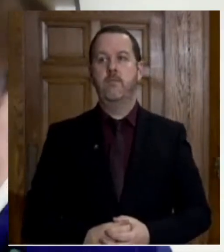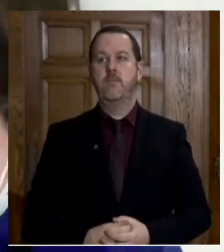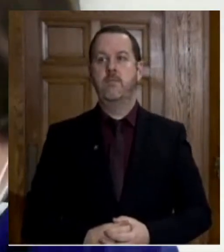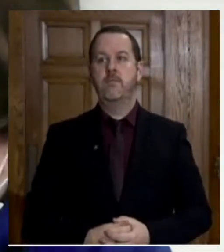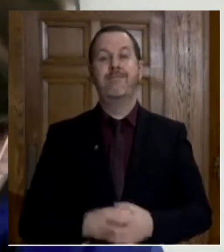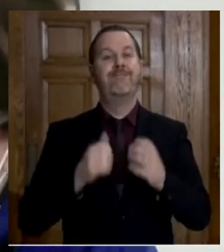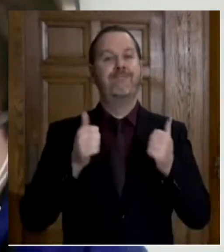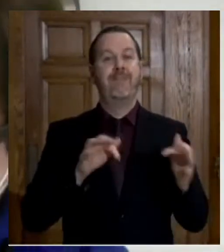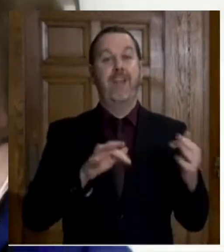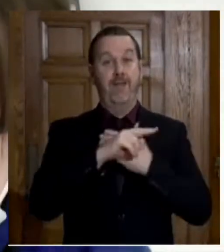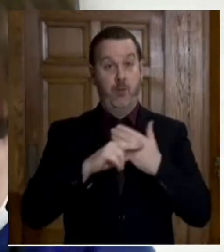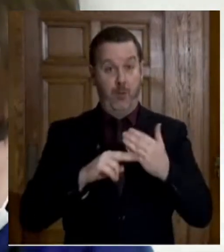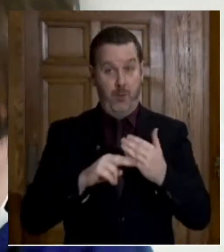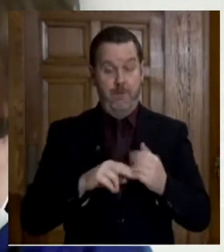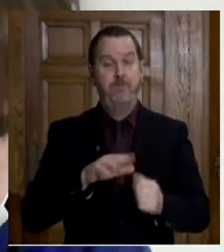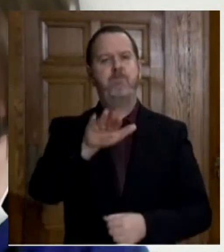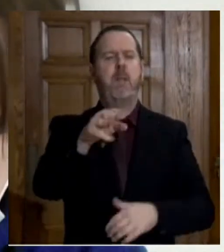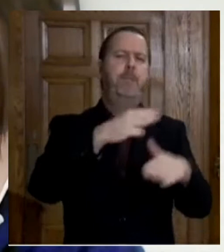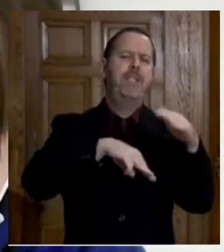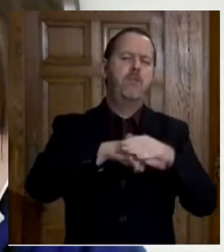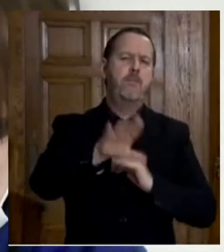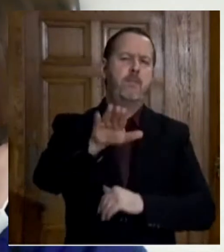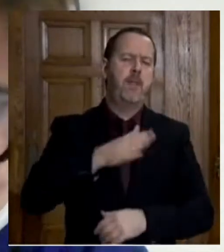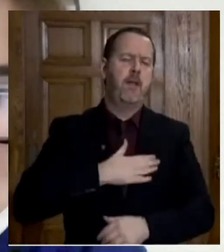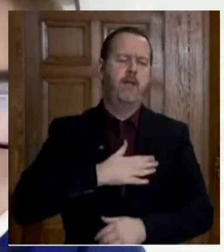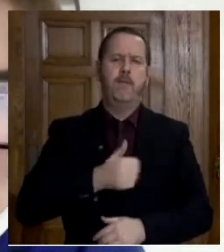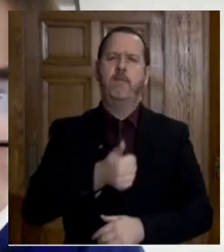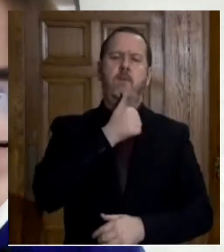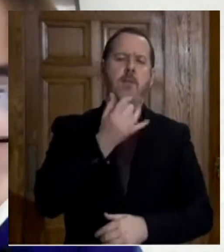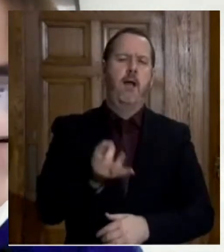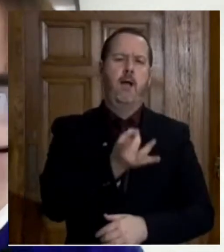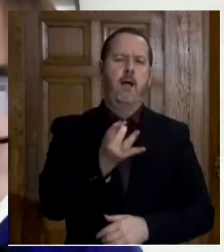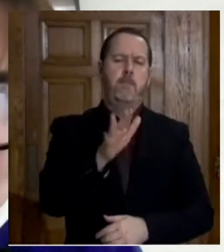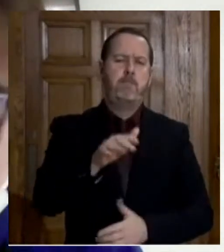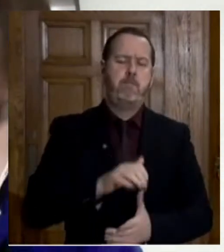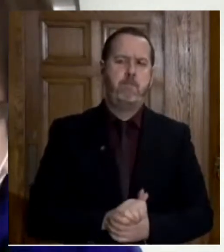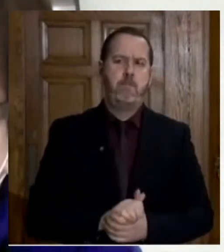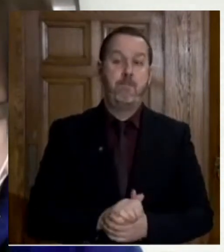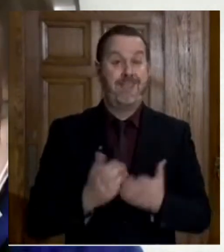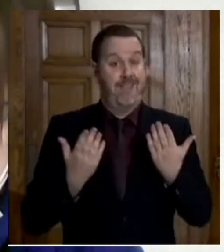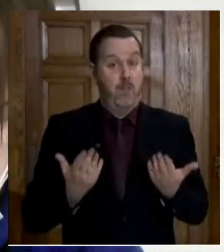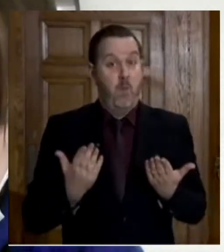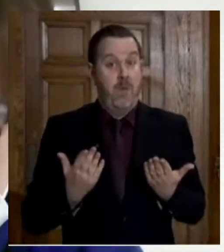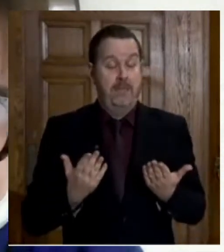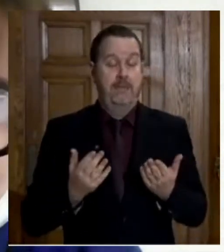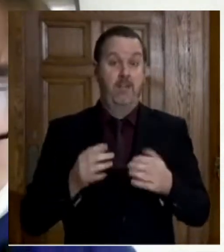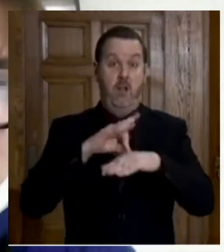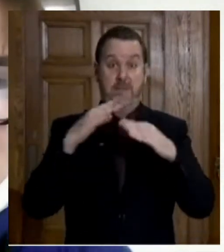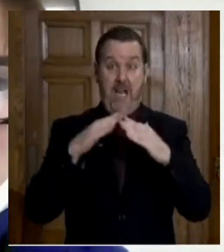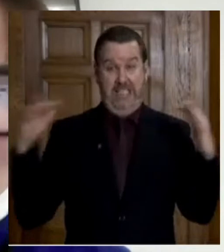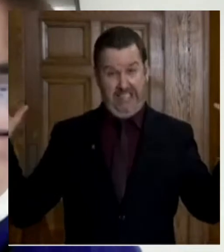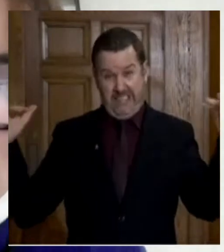Afternoon, Minister. Can I first ask you, at the moment, given the pressures on our hospitals,